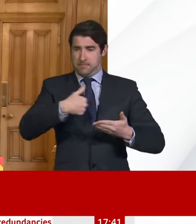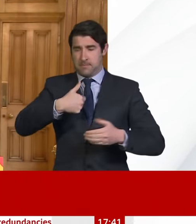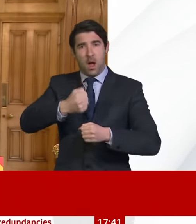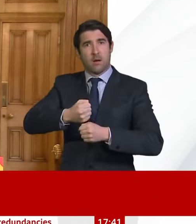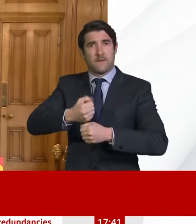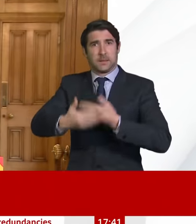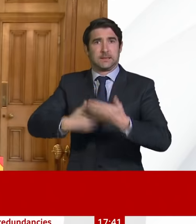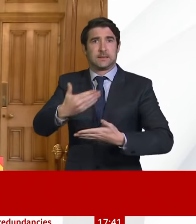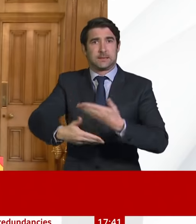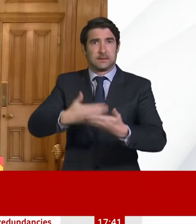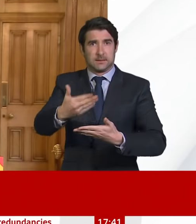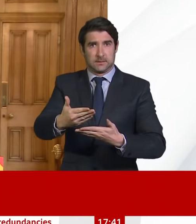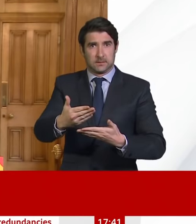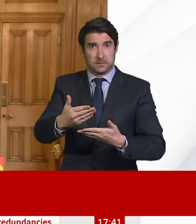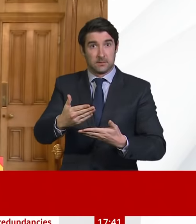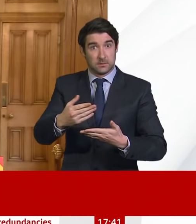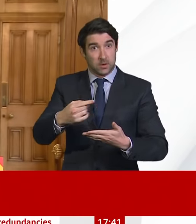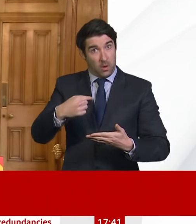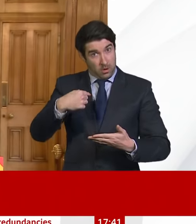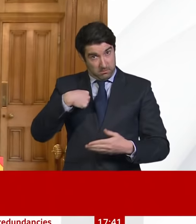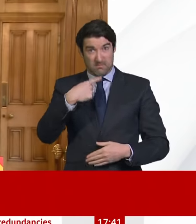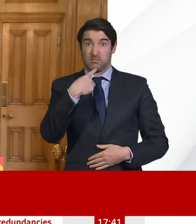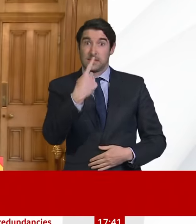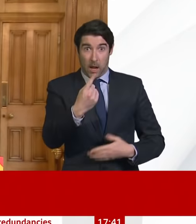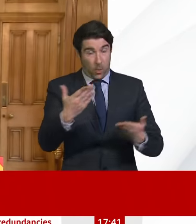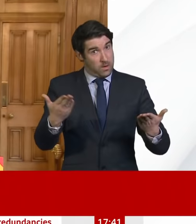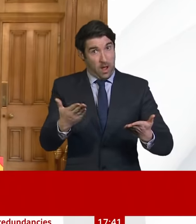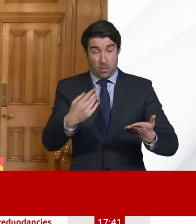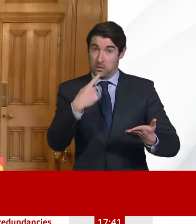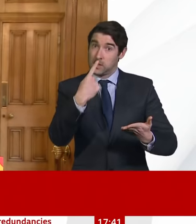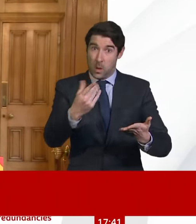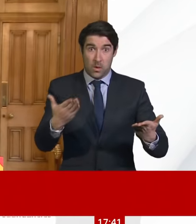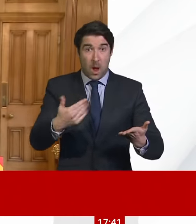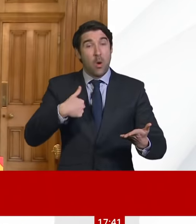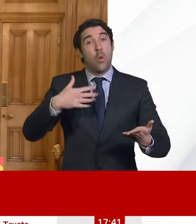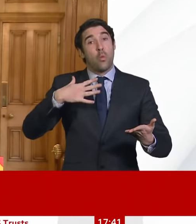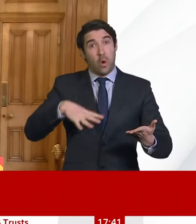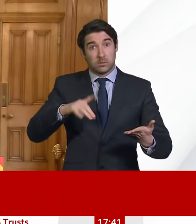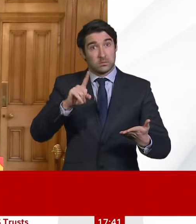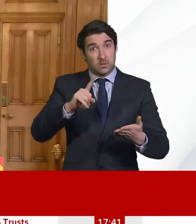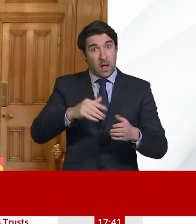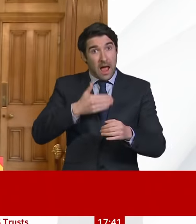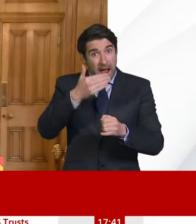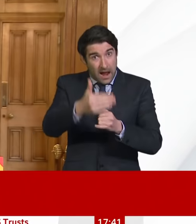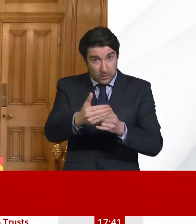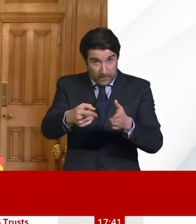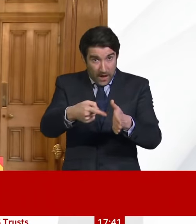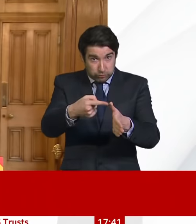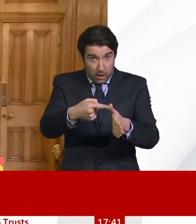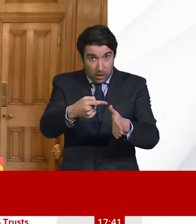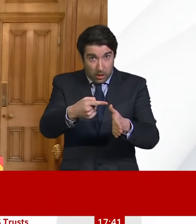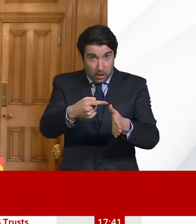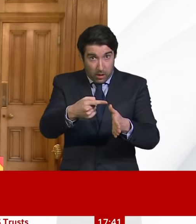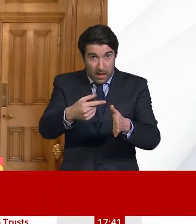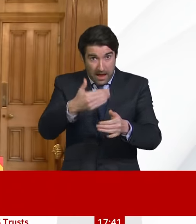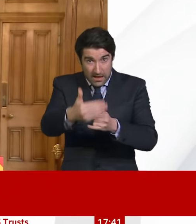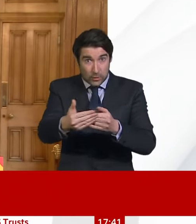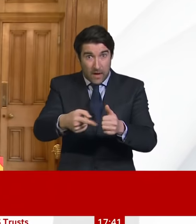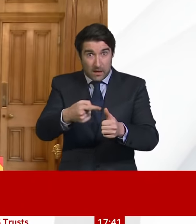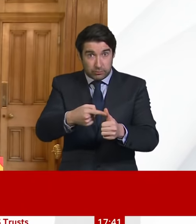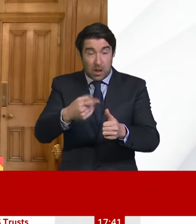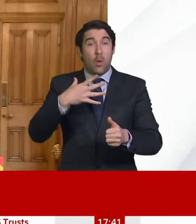the goal of 100,000 tests per day by the end of this month. That is the